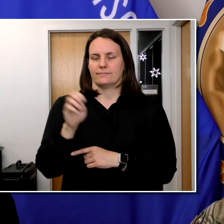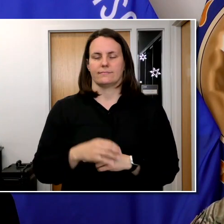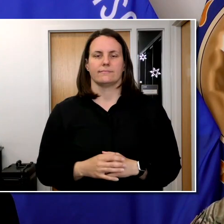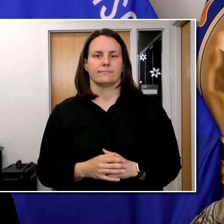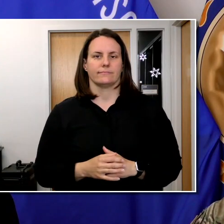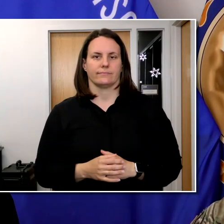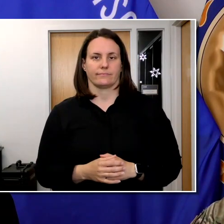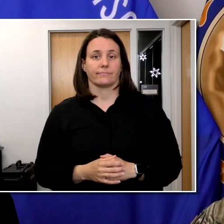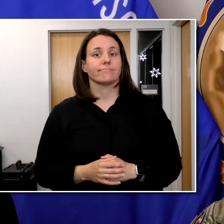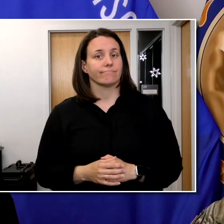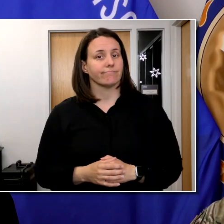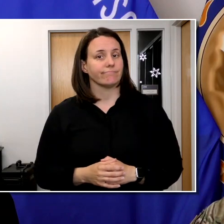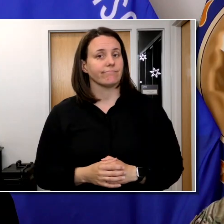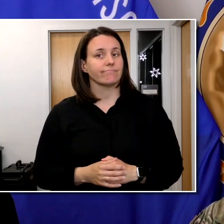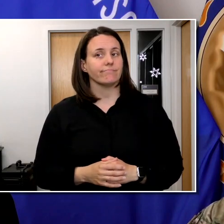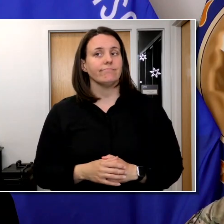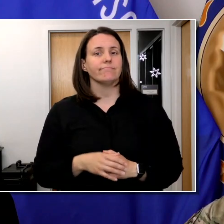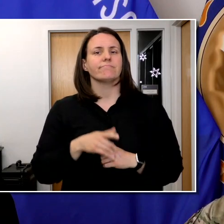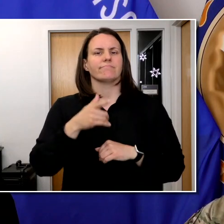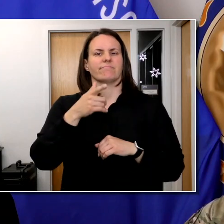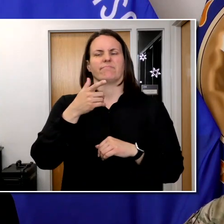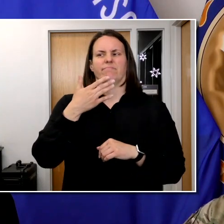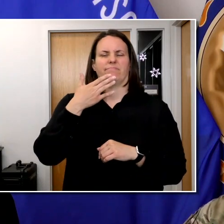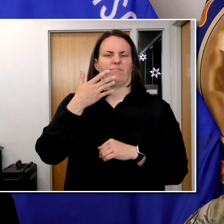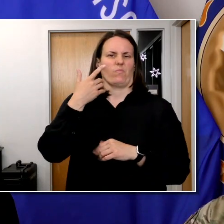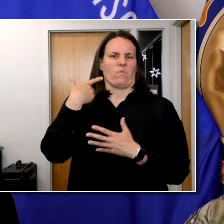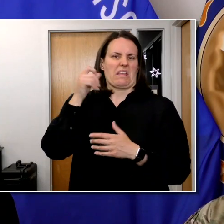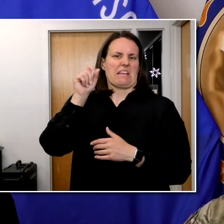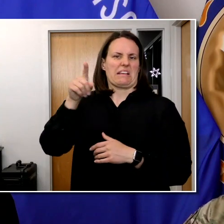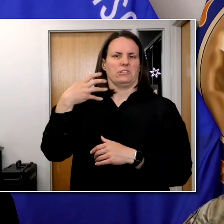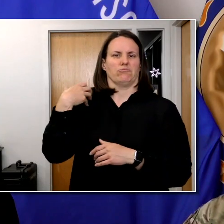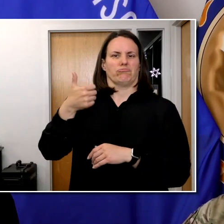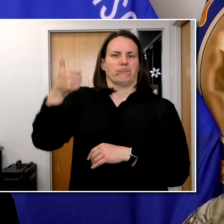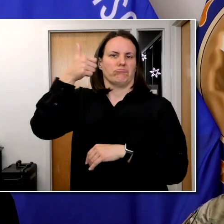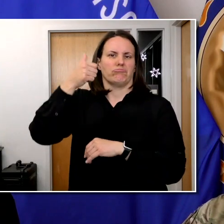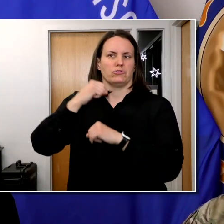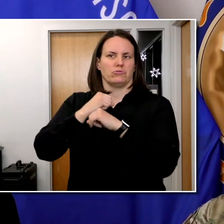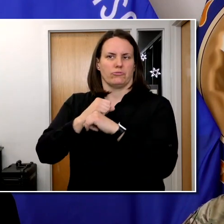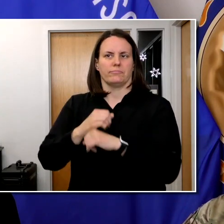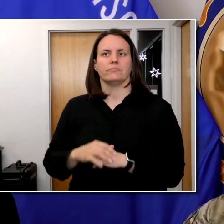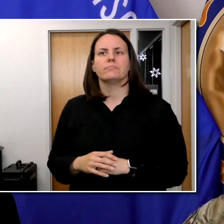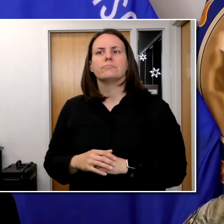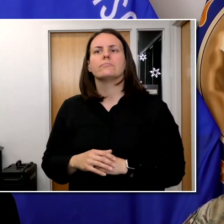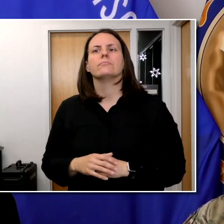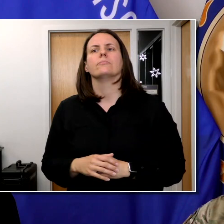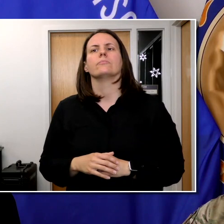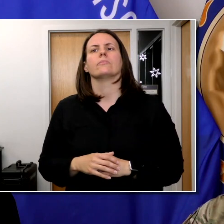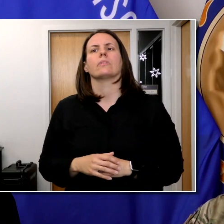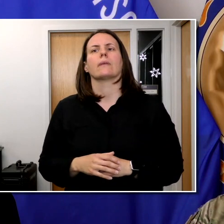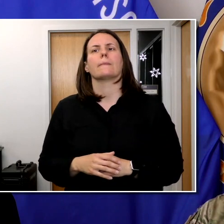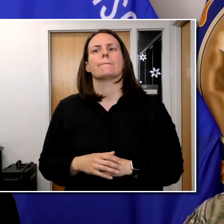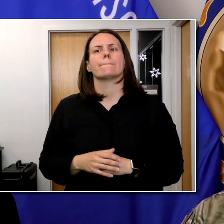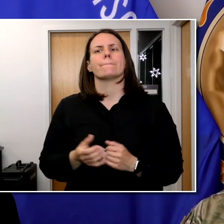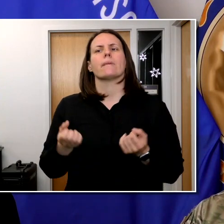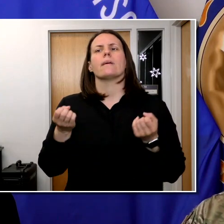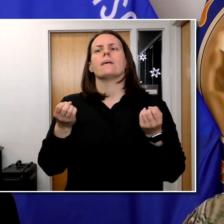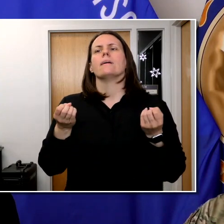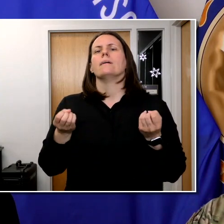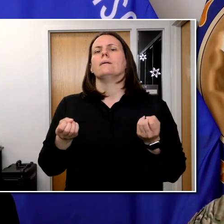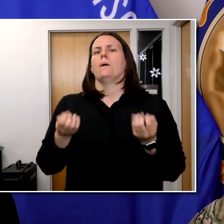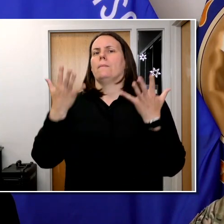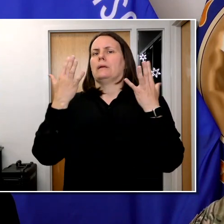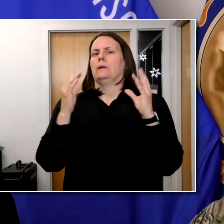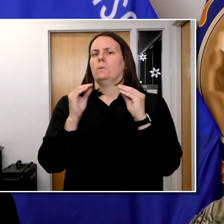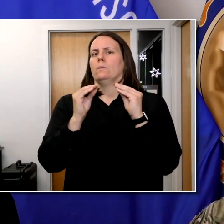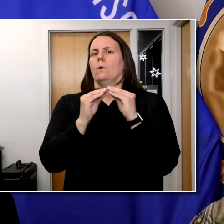Question for the Guard in terms of scale we're testing. How many sites, additional sites or teams could the Guard mobilize to support the